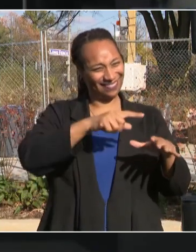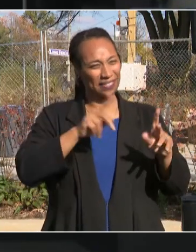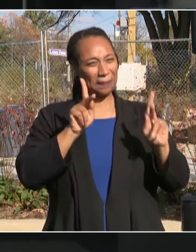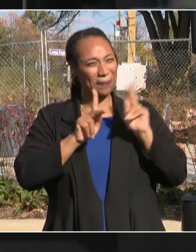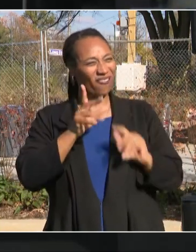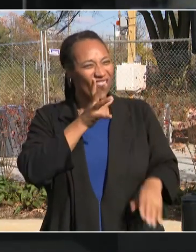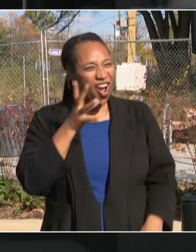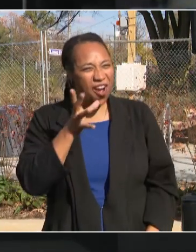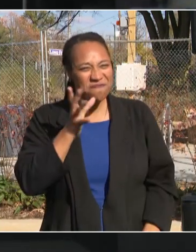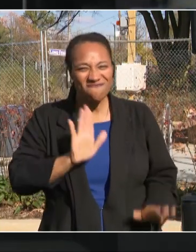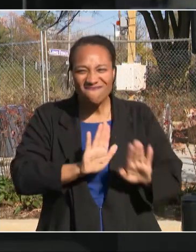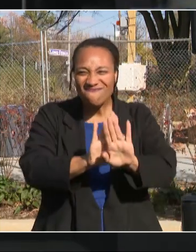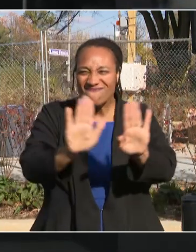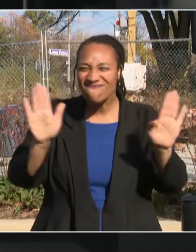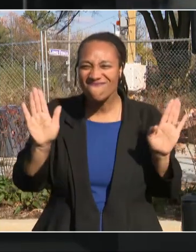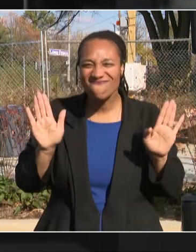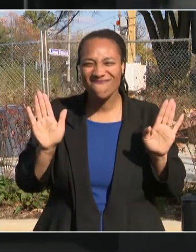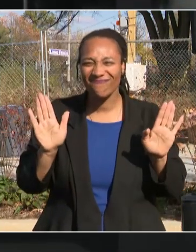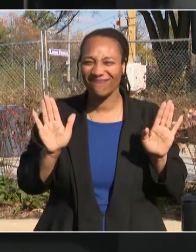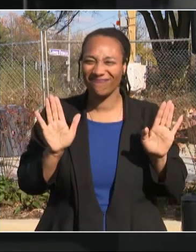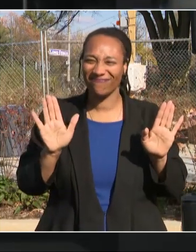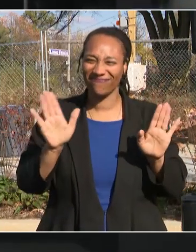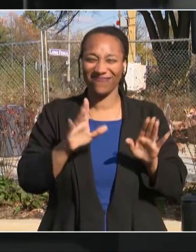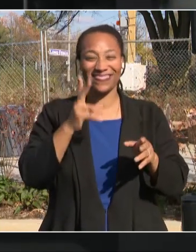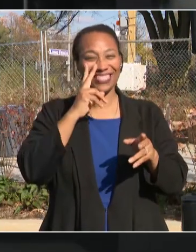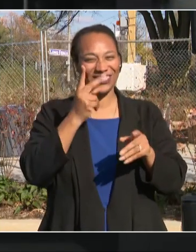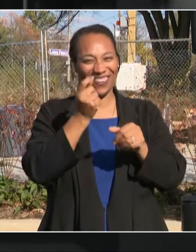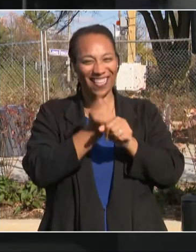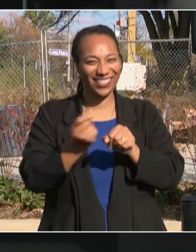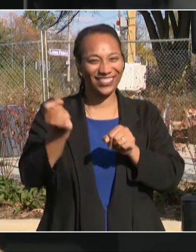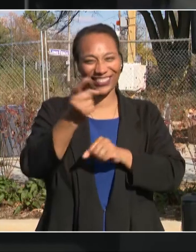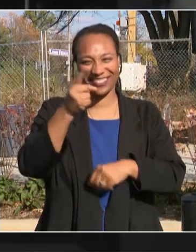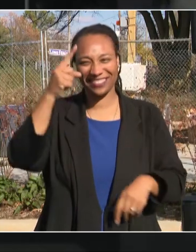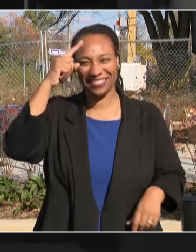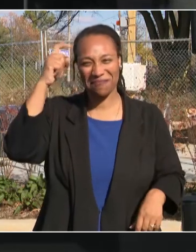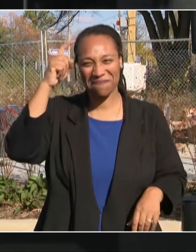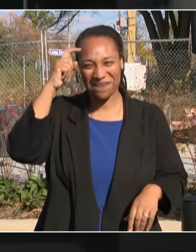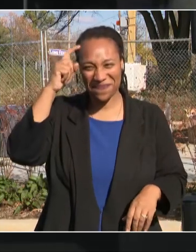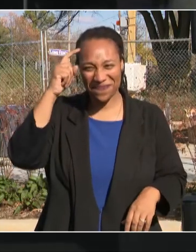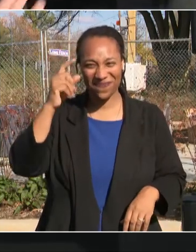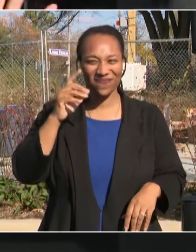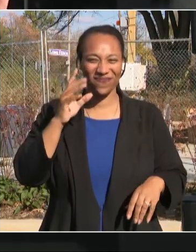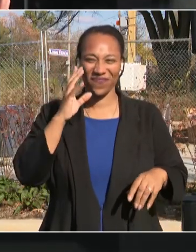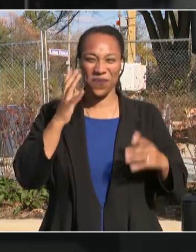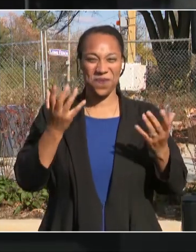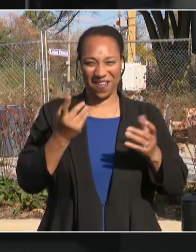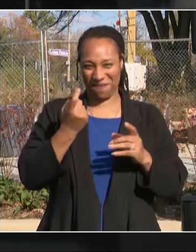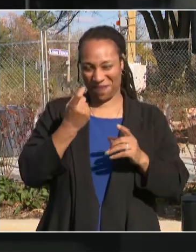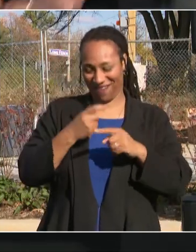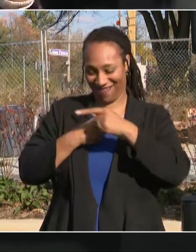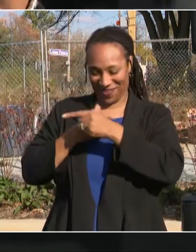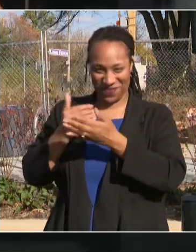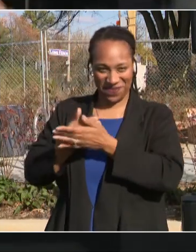beginning. See you next summer for the celebration of yet another phase. So thank you